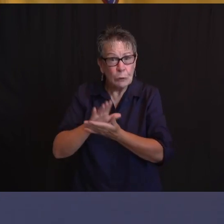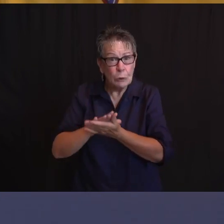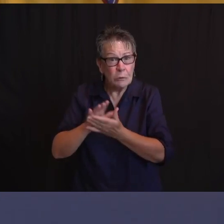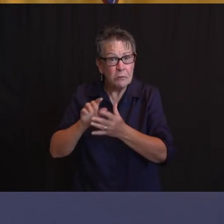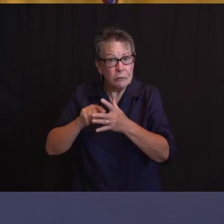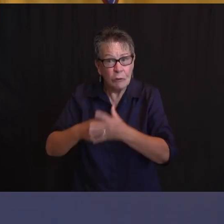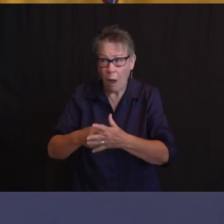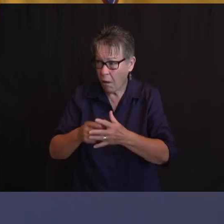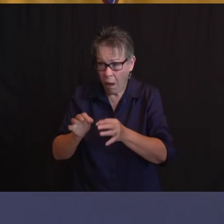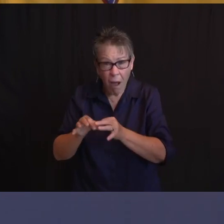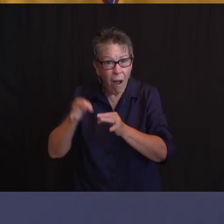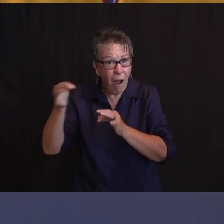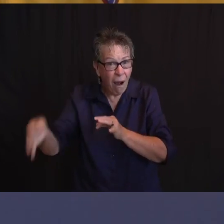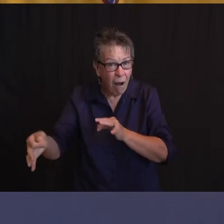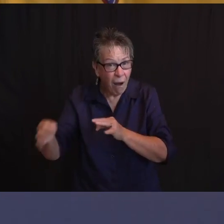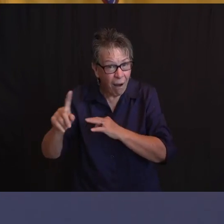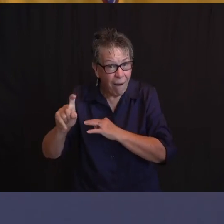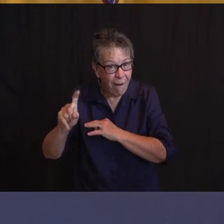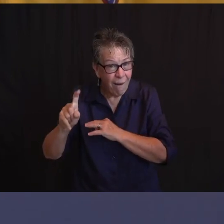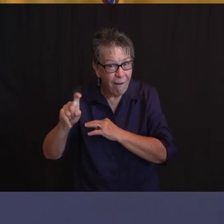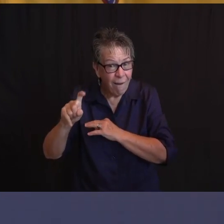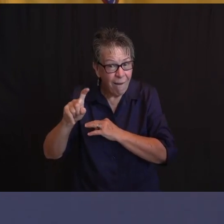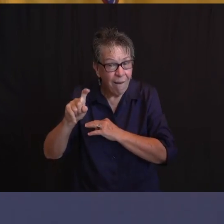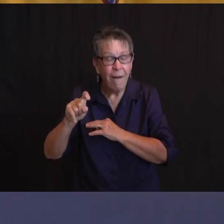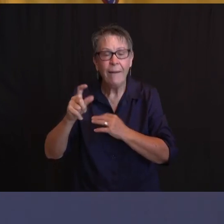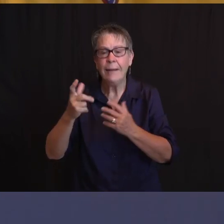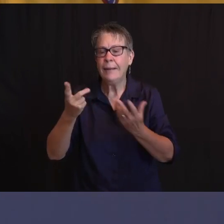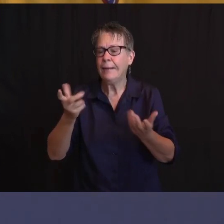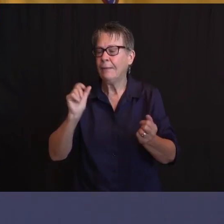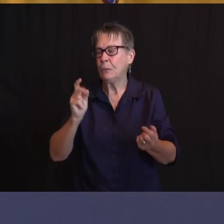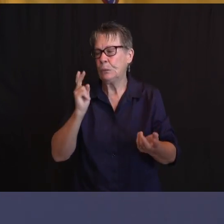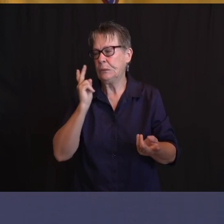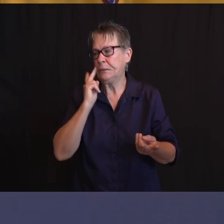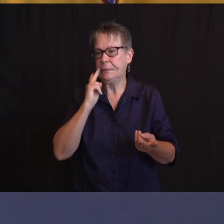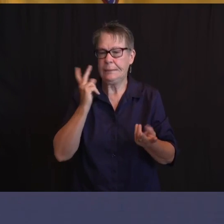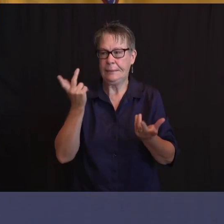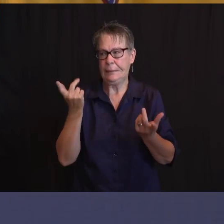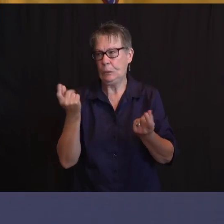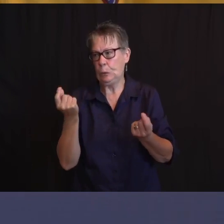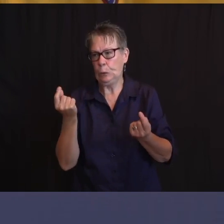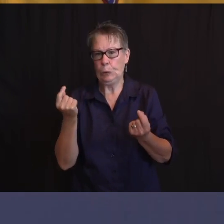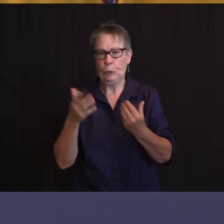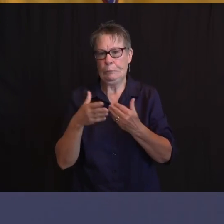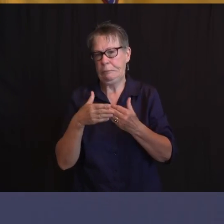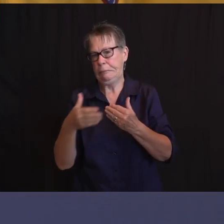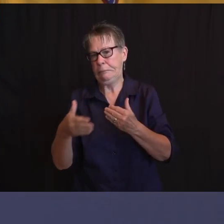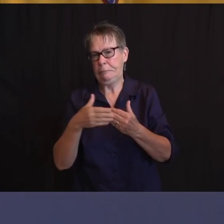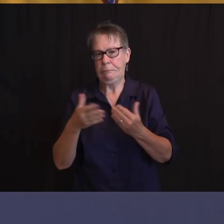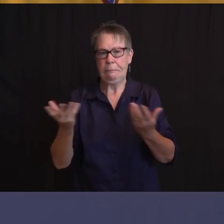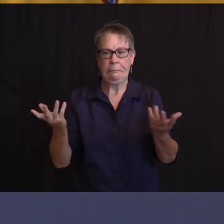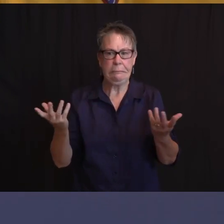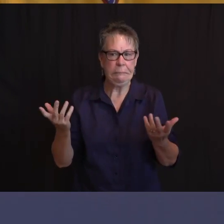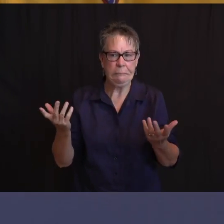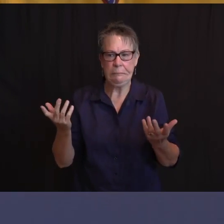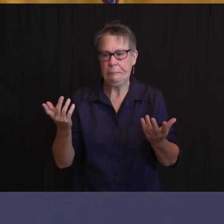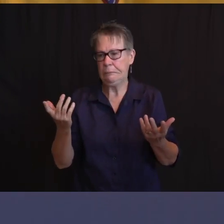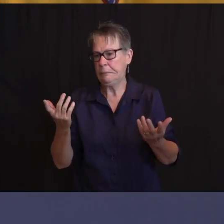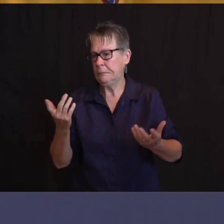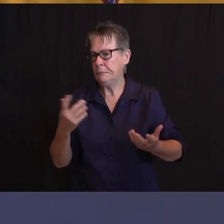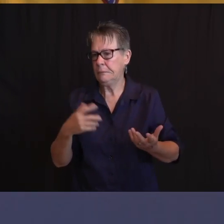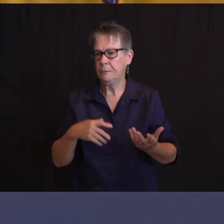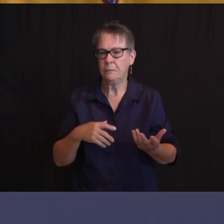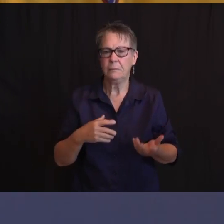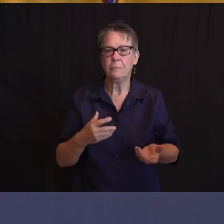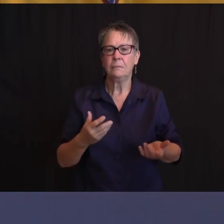can. I've got no SPED or non-English speaking specifics, but getting these clearly,